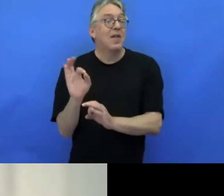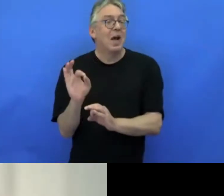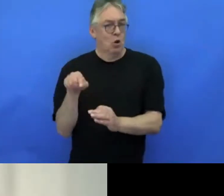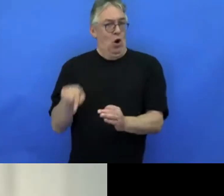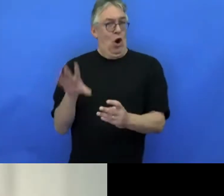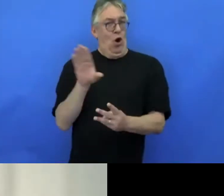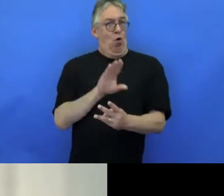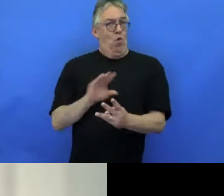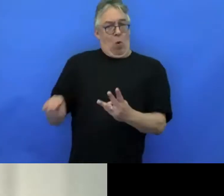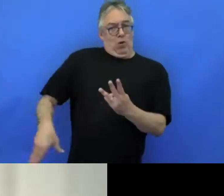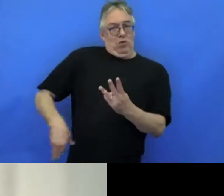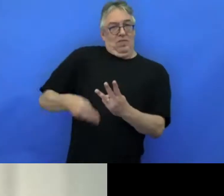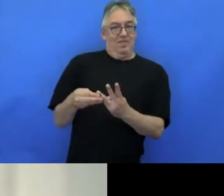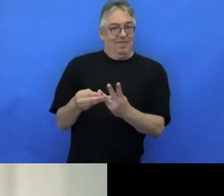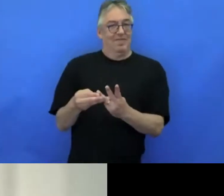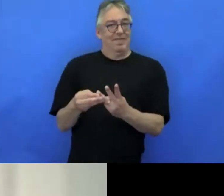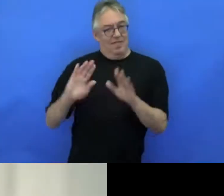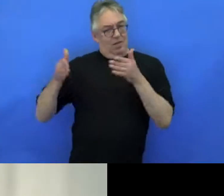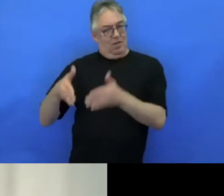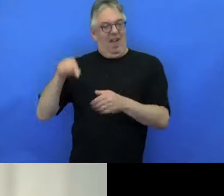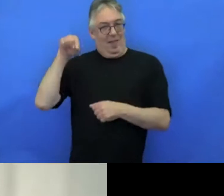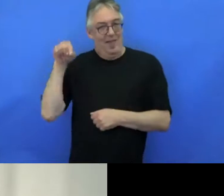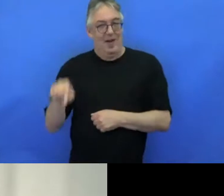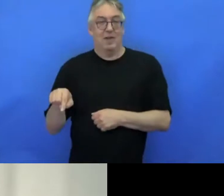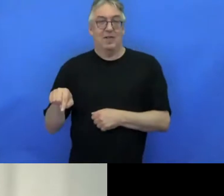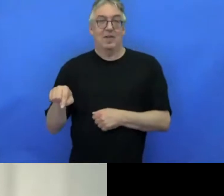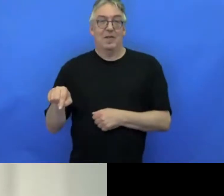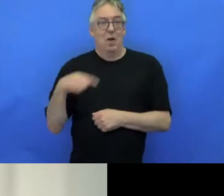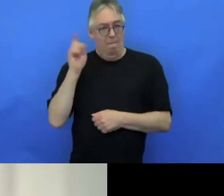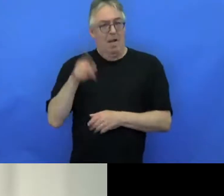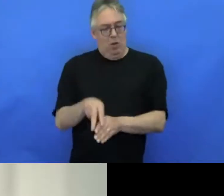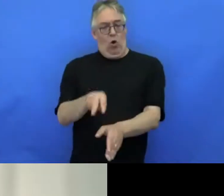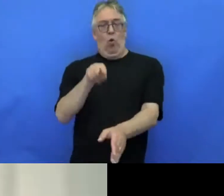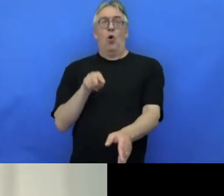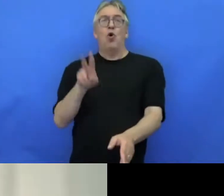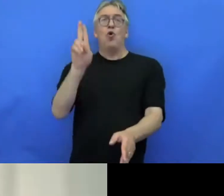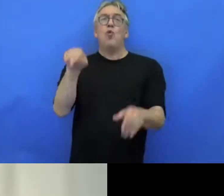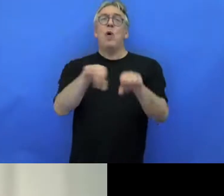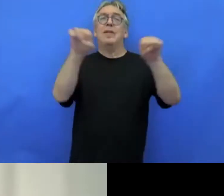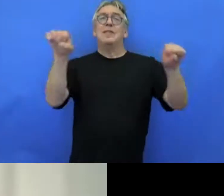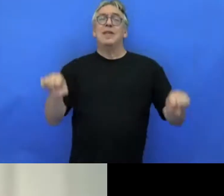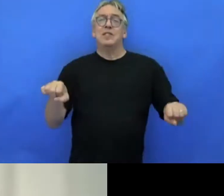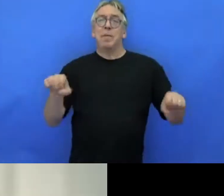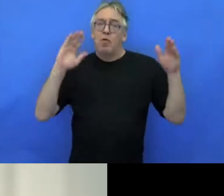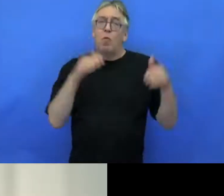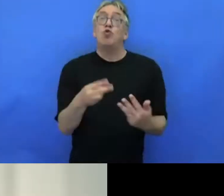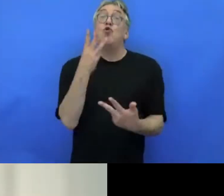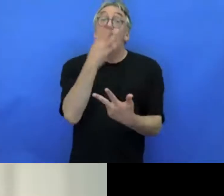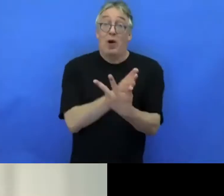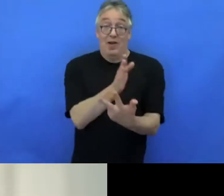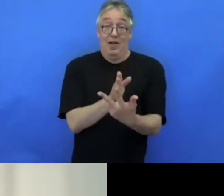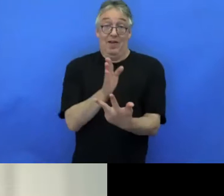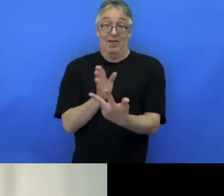in the context of the entire human rights, the entire UN system, and to think about